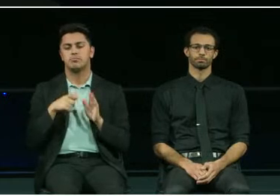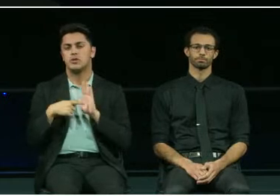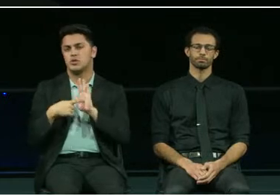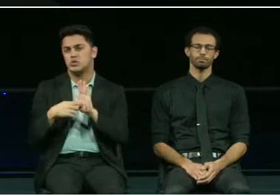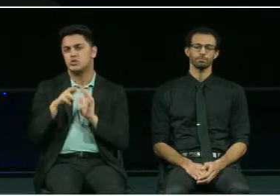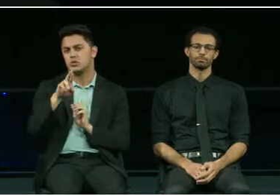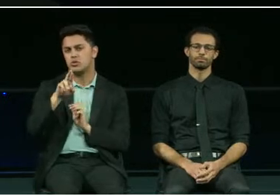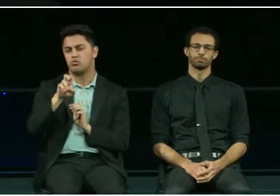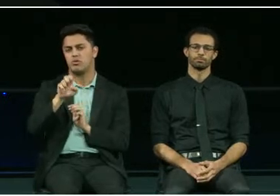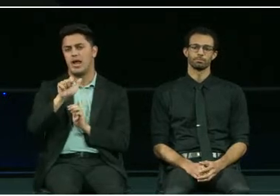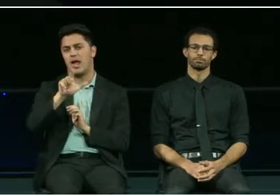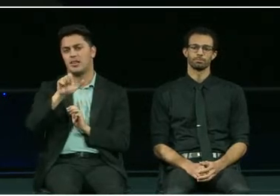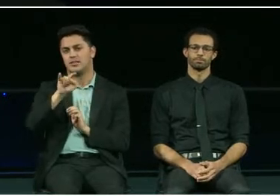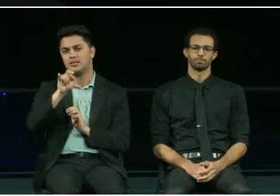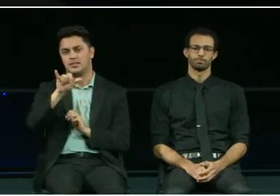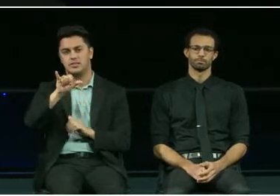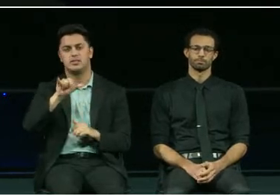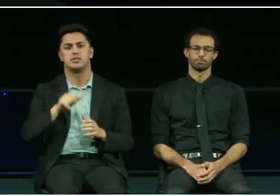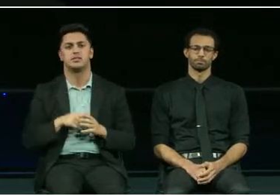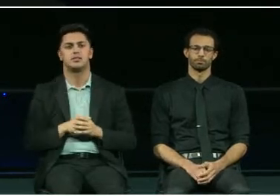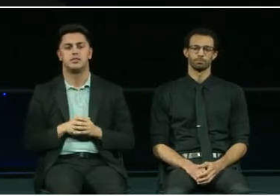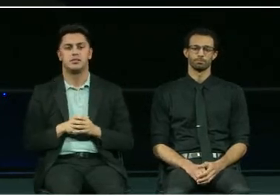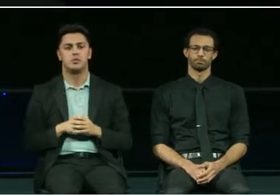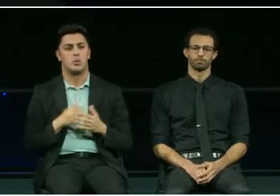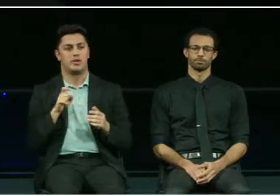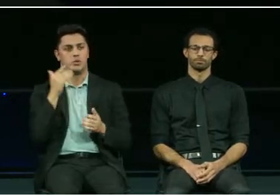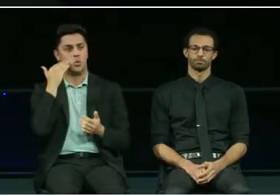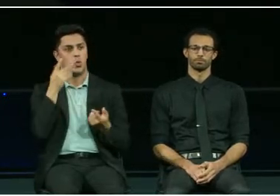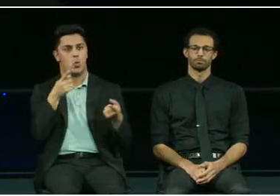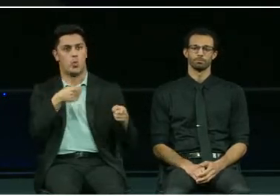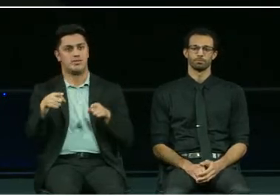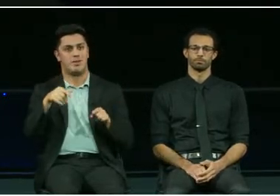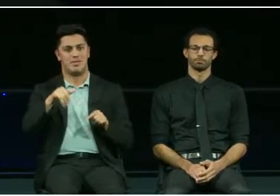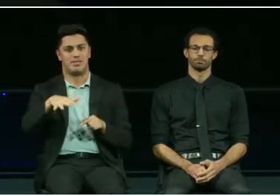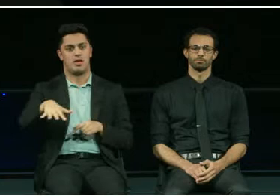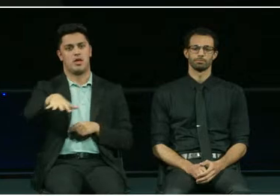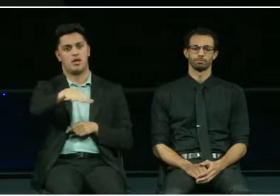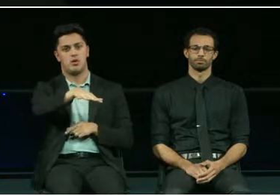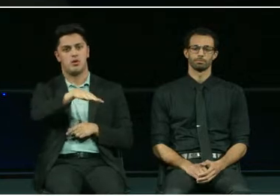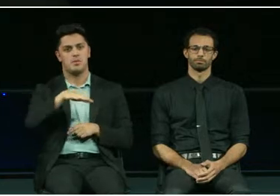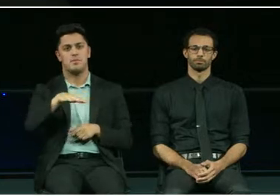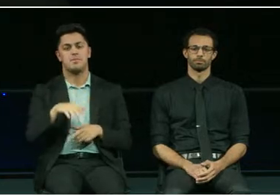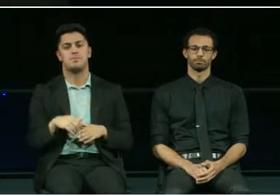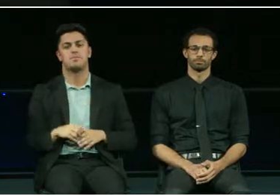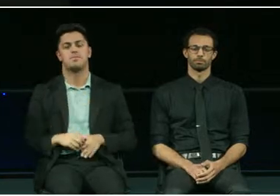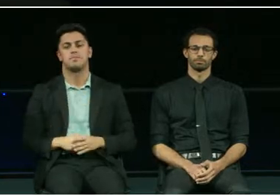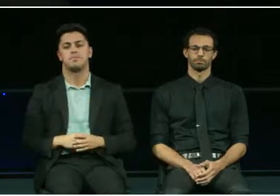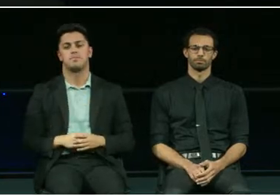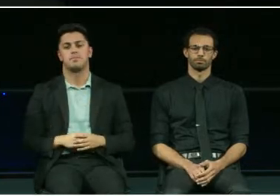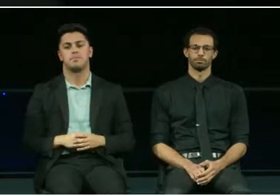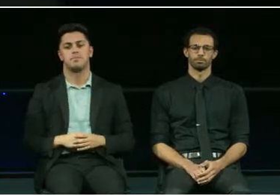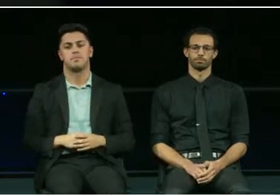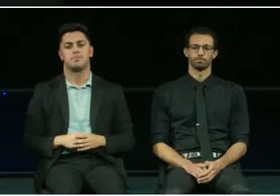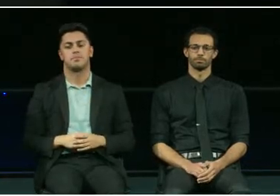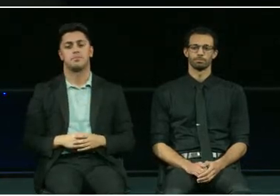the reality. And I think we need to know what is actually happening in the region. And